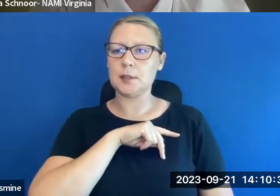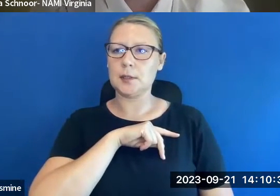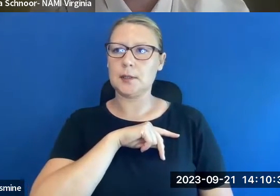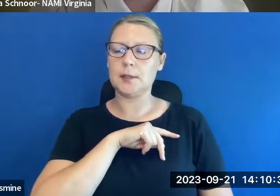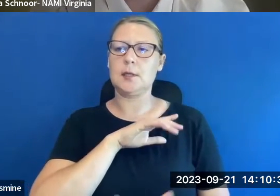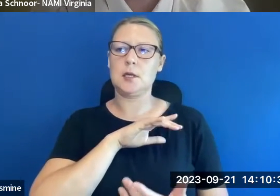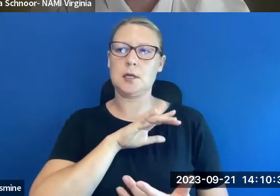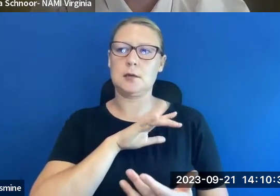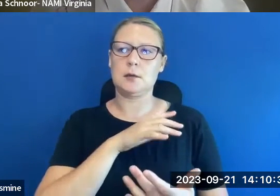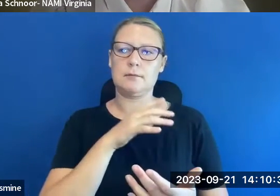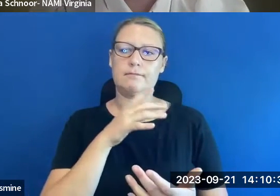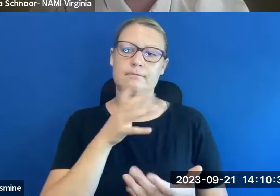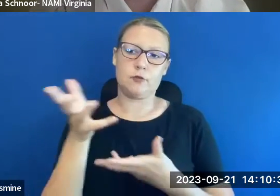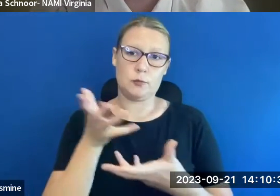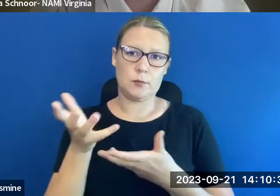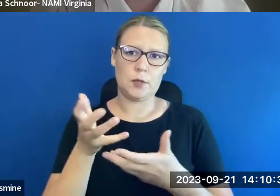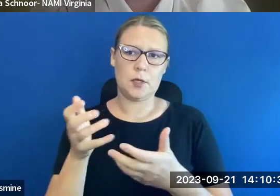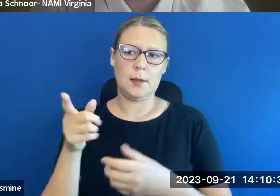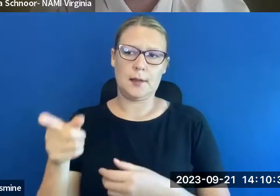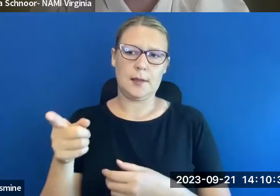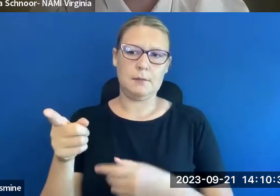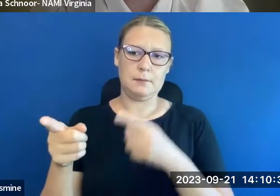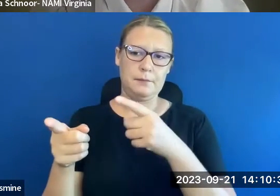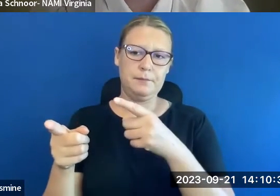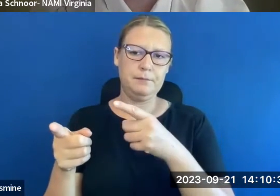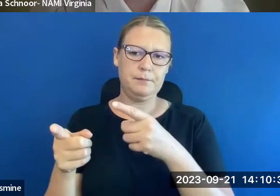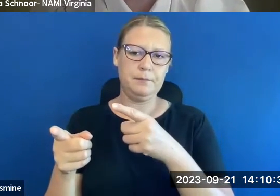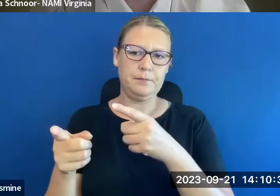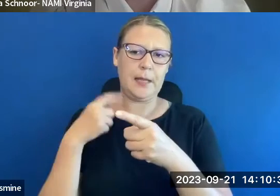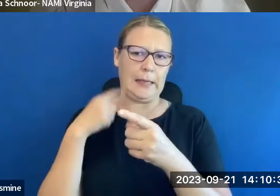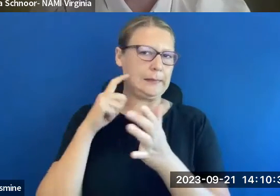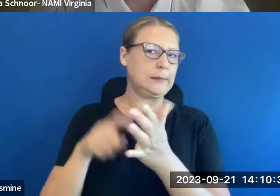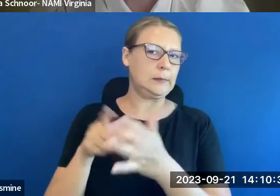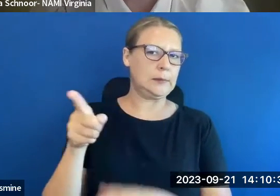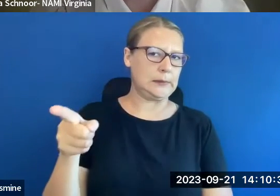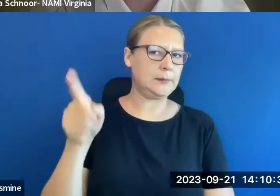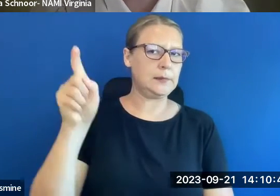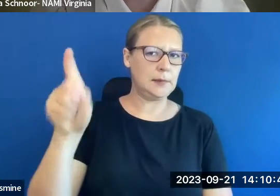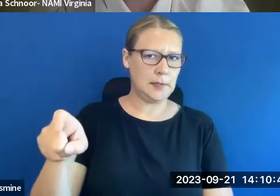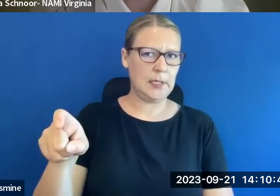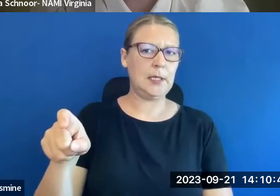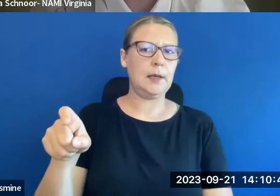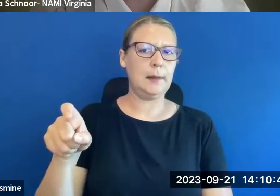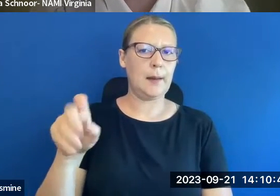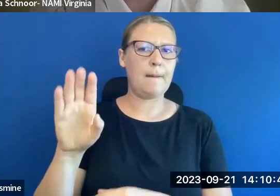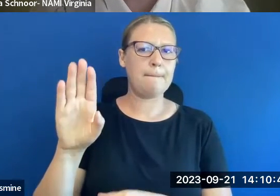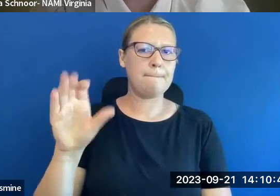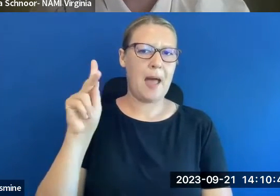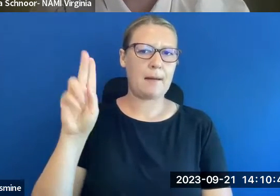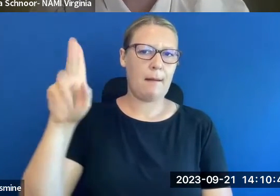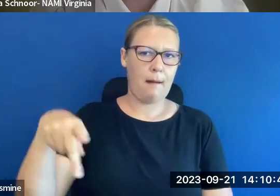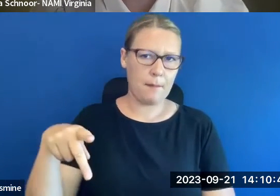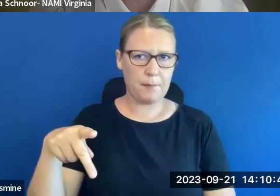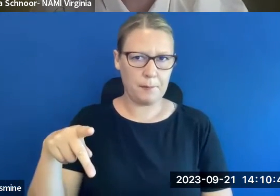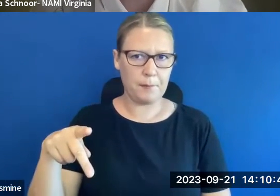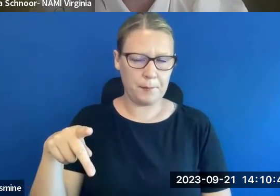with someone who I felt warranted needing that support as a backup, because as a therapist, I'm available, but